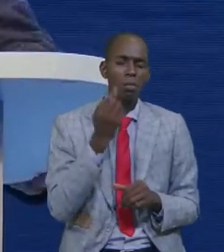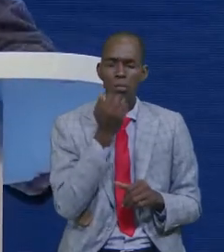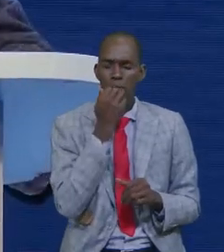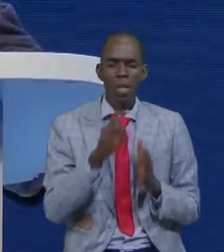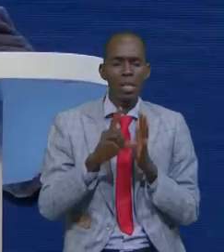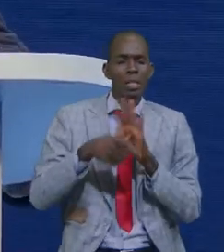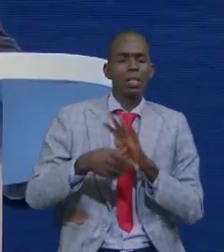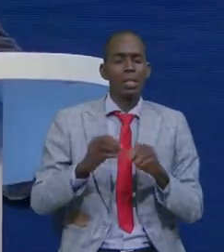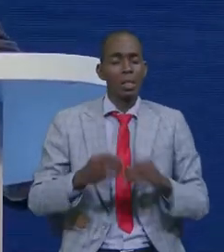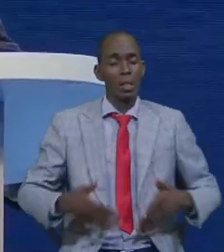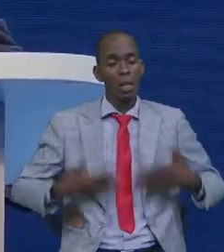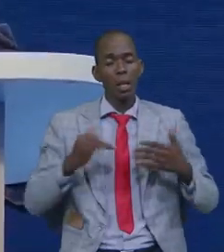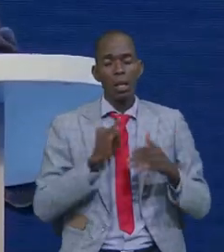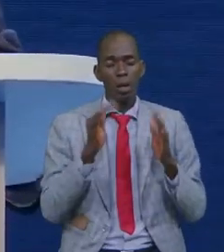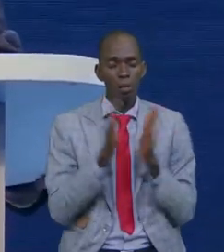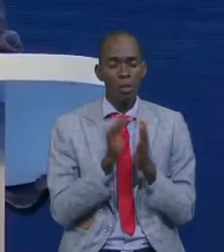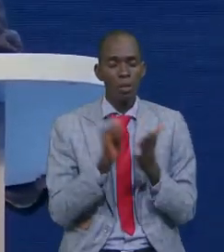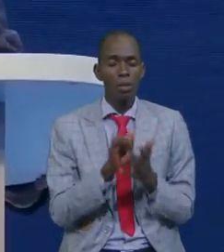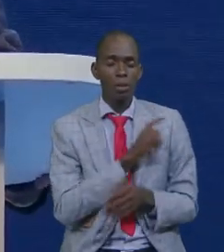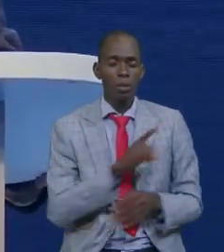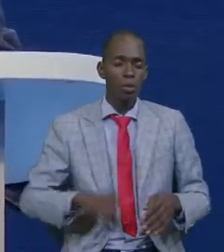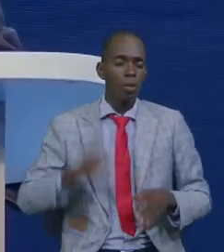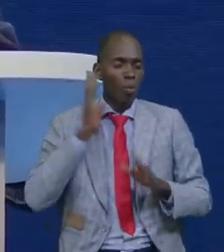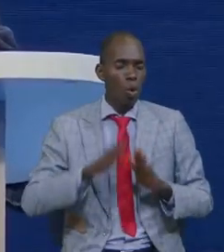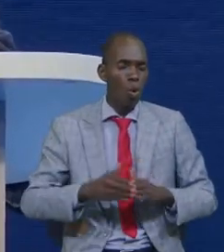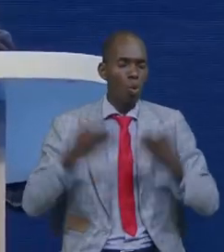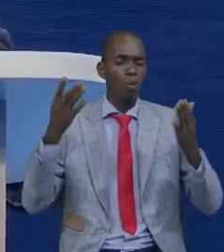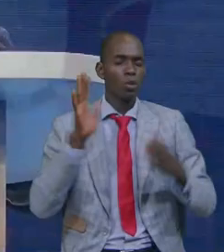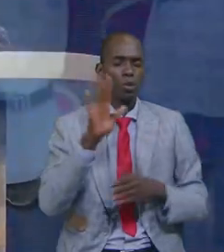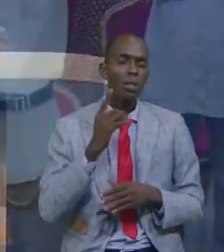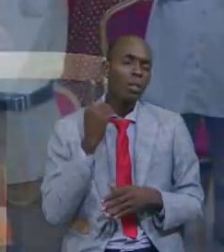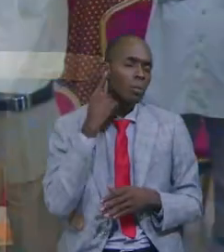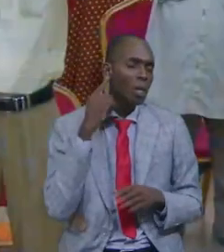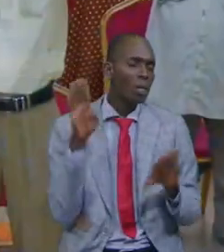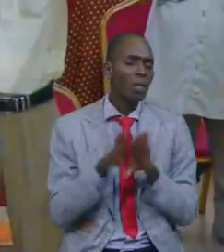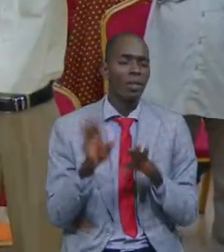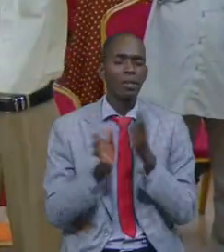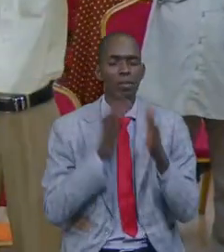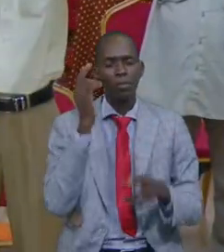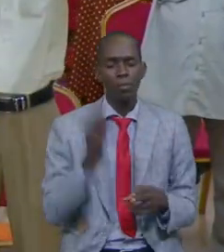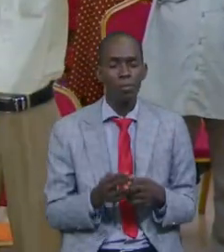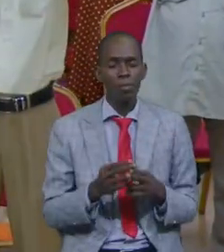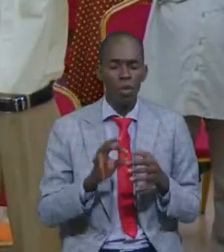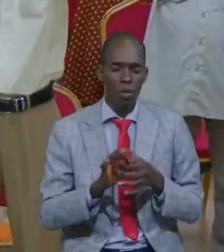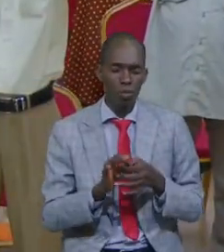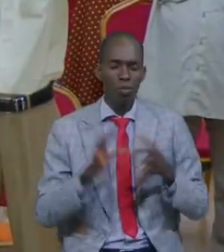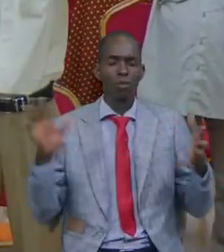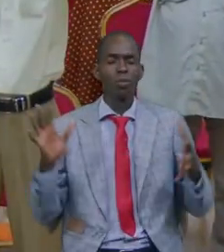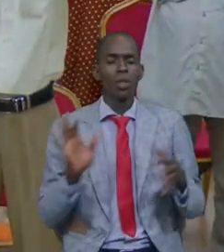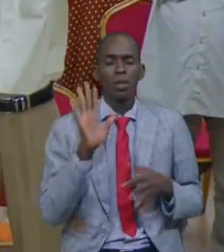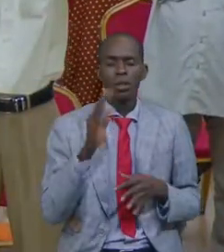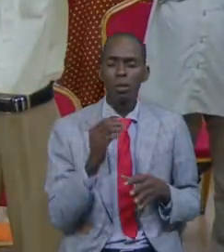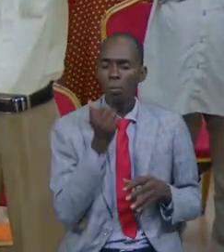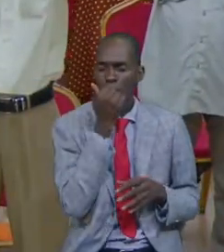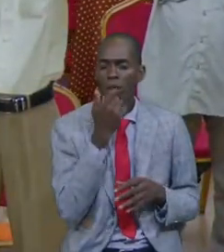pray the Lord will open your deaf ears. Loose your